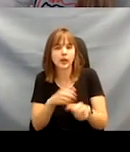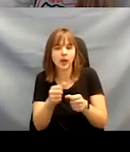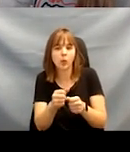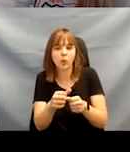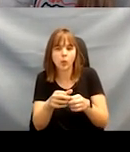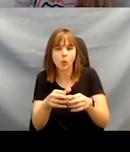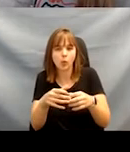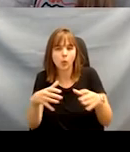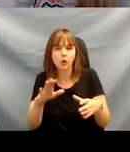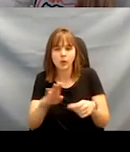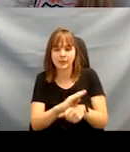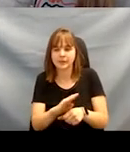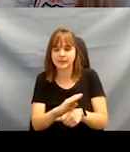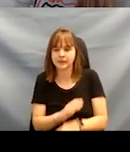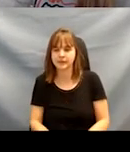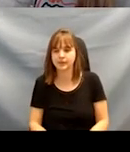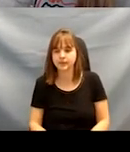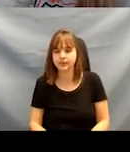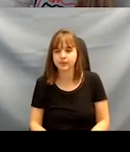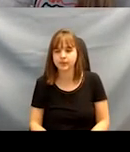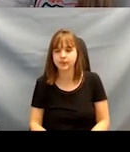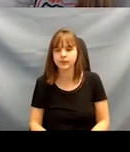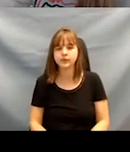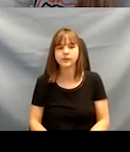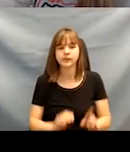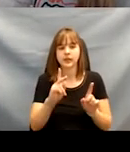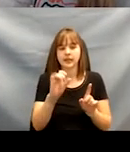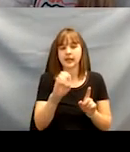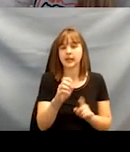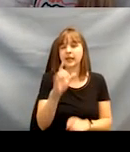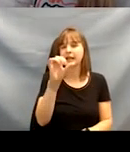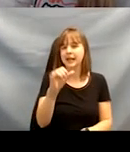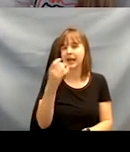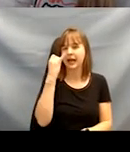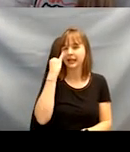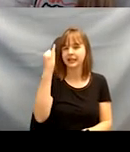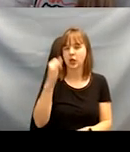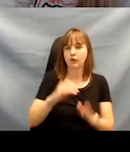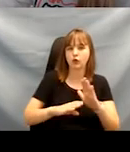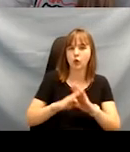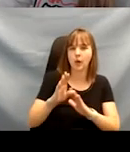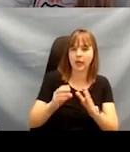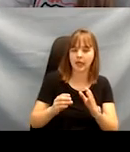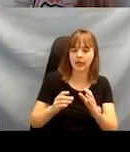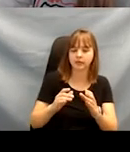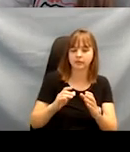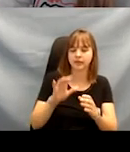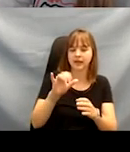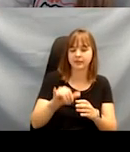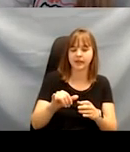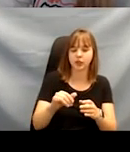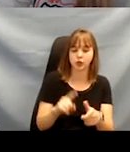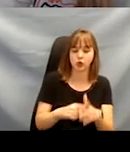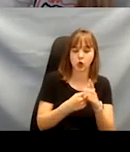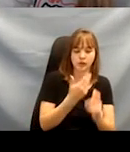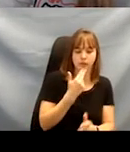you. And that is, when you think about the scaling of your business, what did you envision and how do you see your